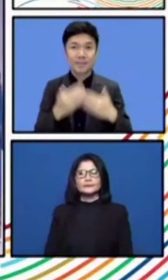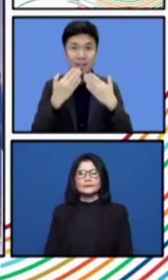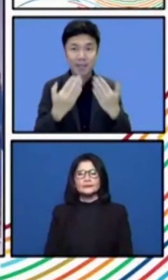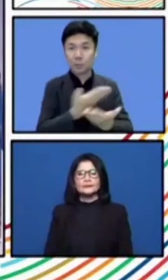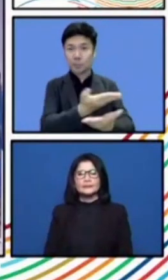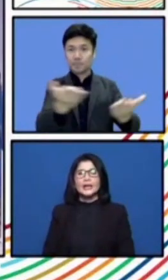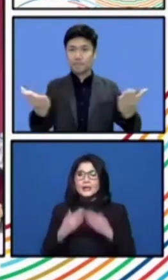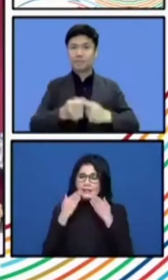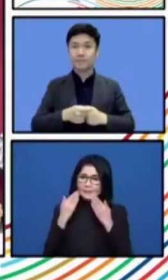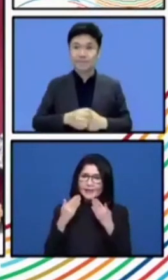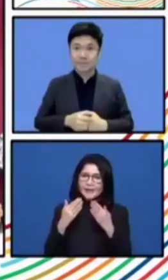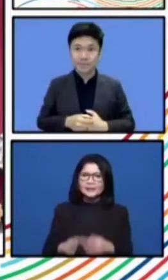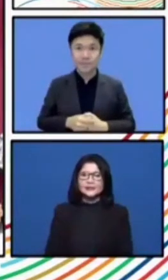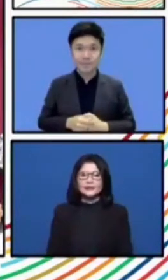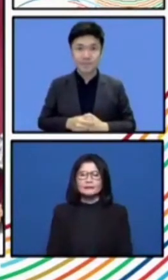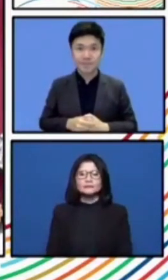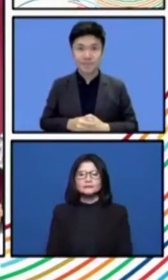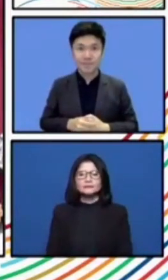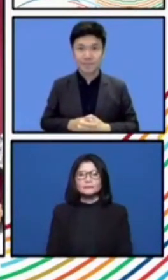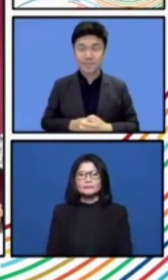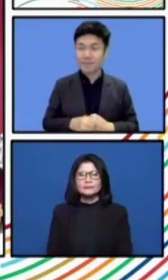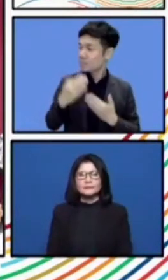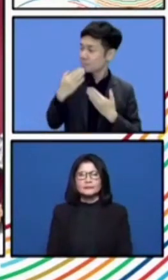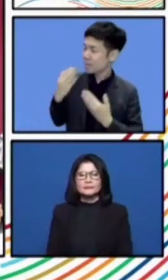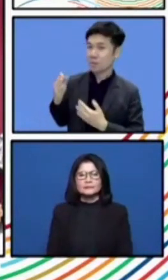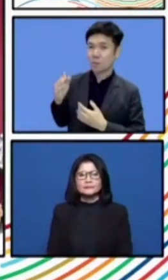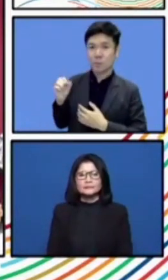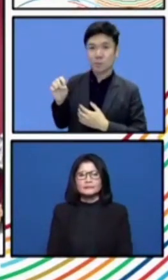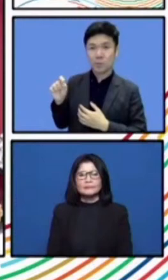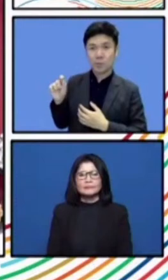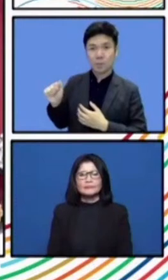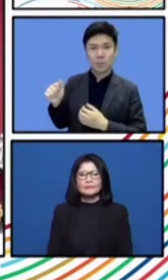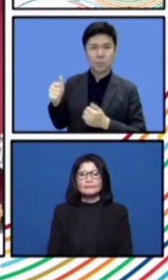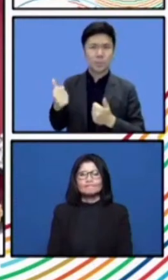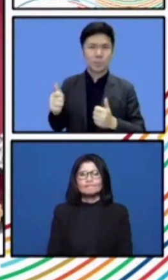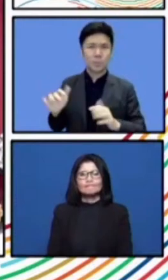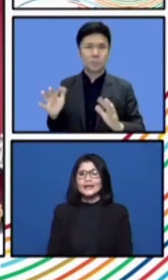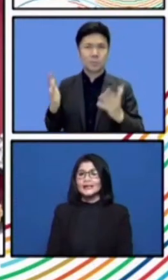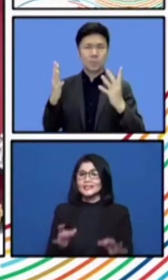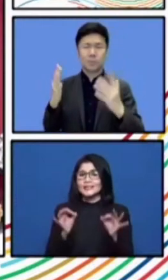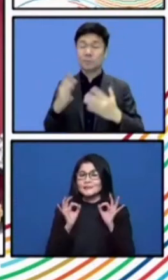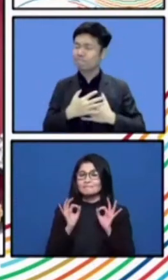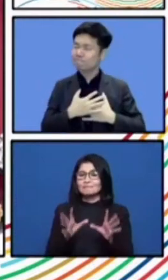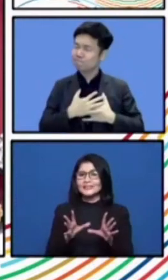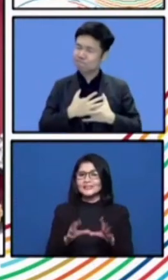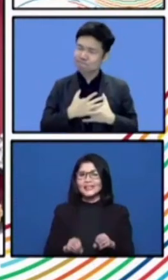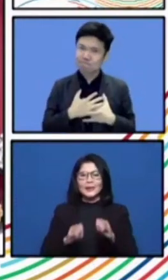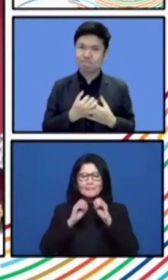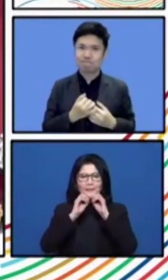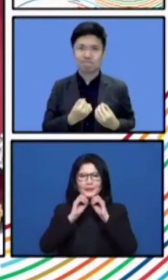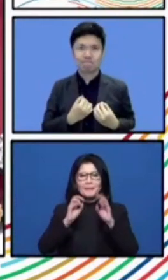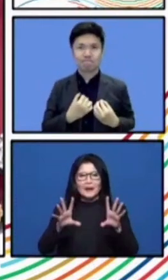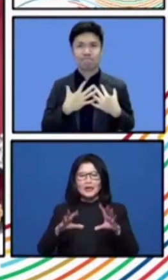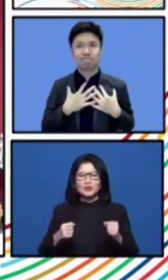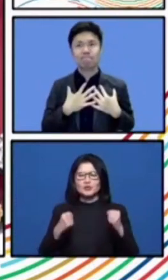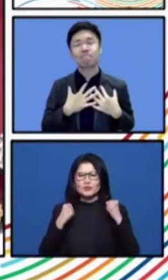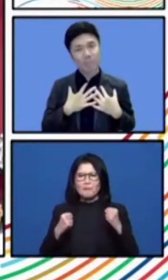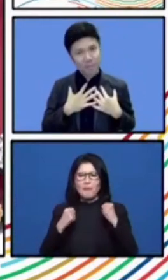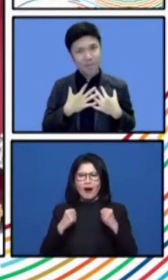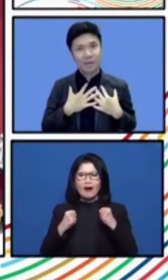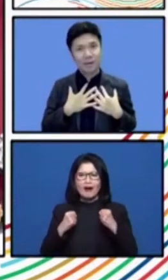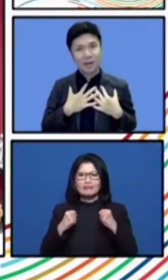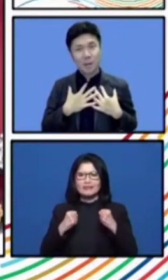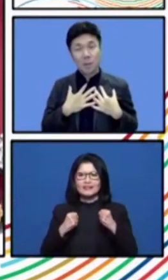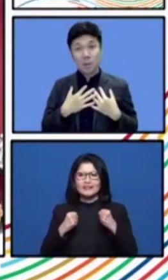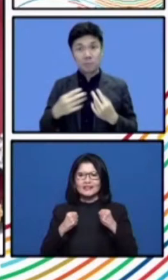thank you very much Mr seta that's a very well said very passionate uh sharing of wanting to be seen to be